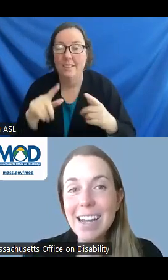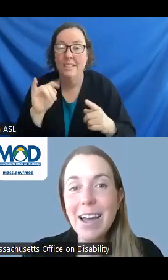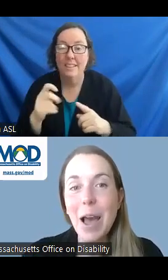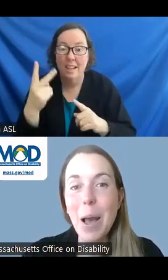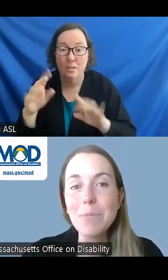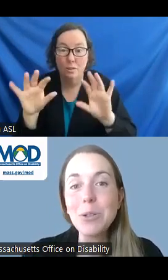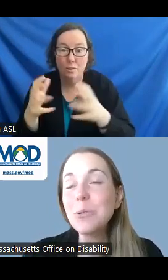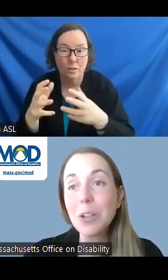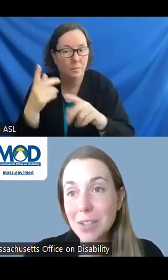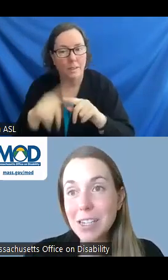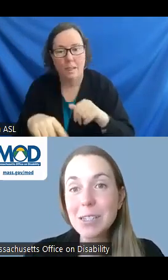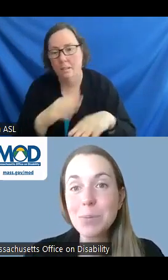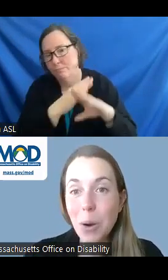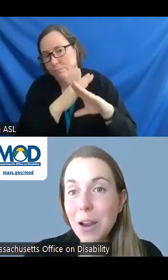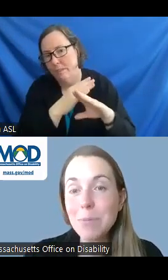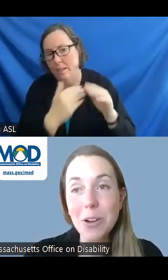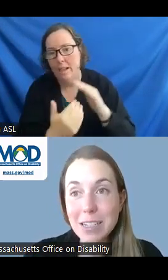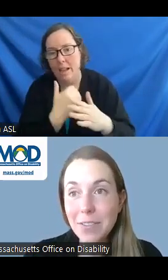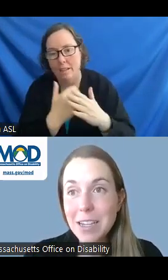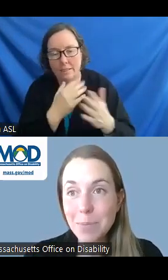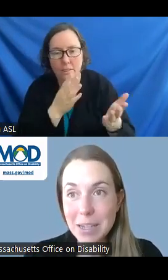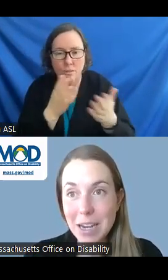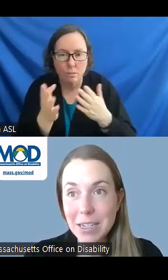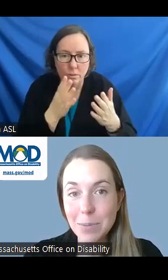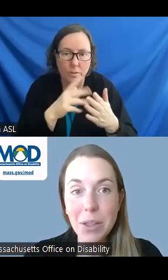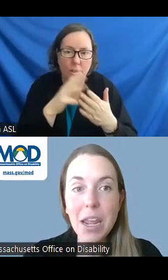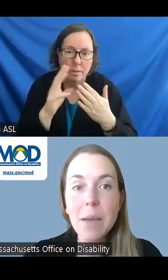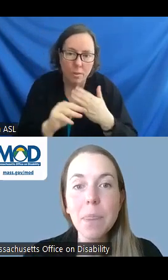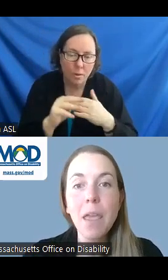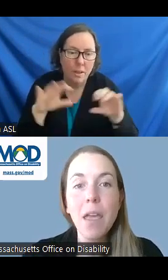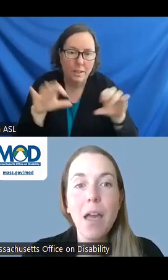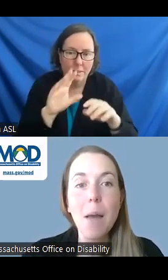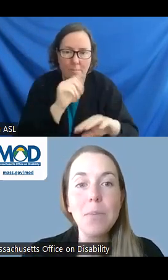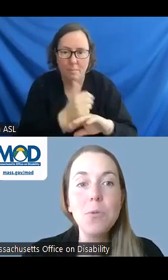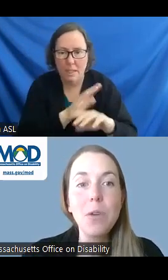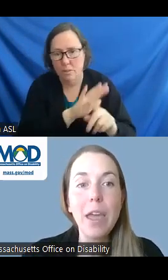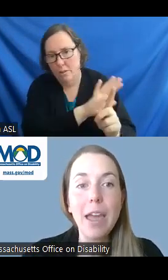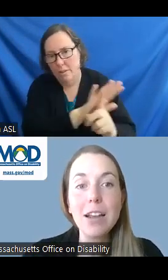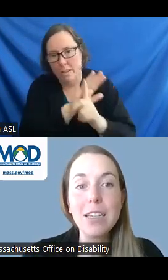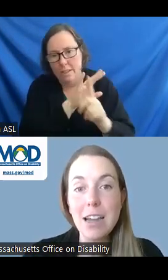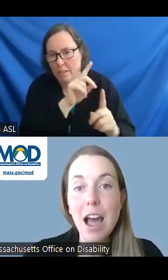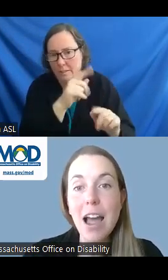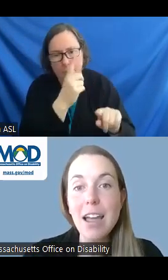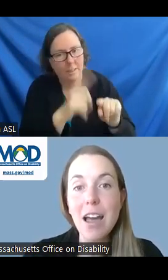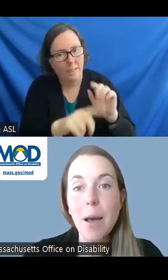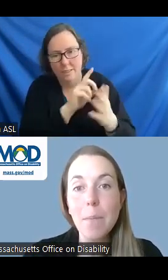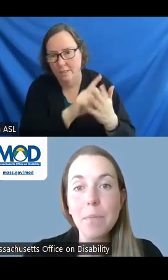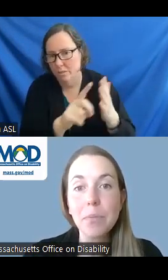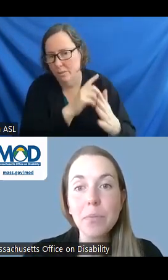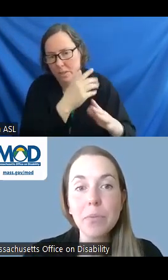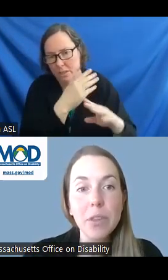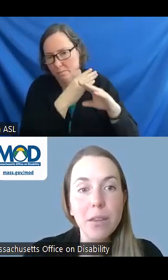access to services, programs, or activities based on disability. You cannot deny,